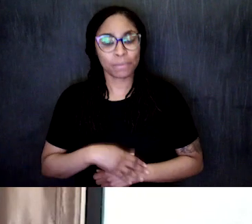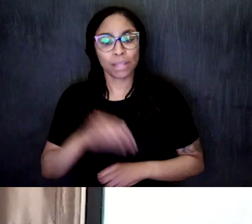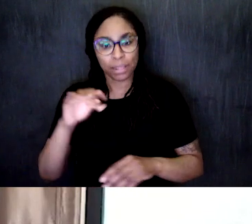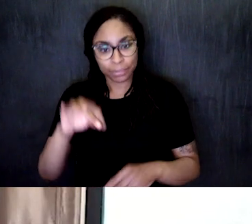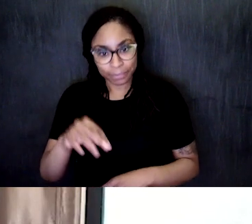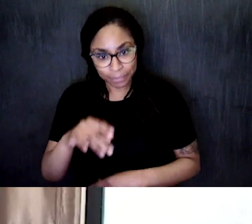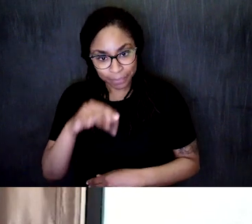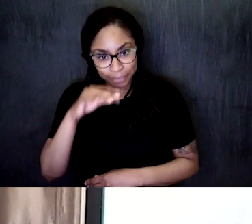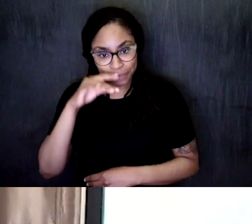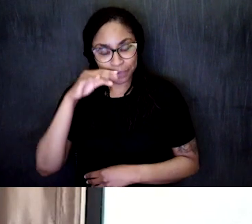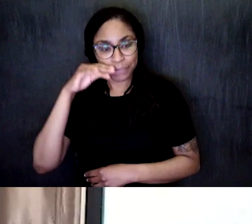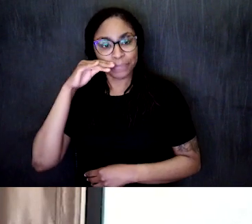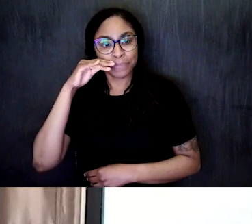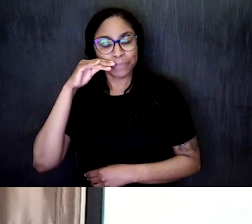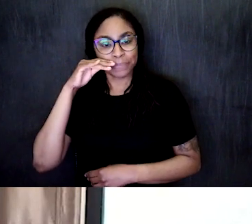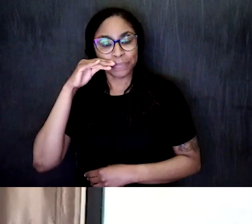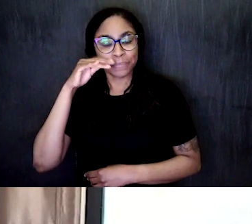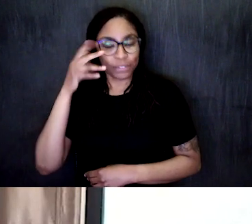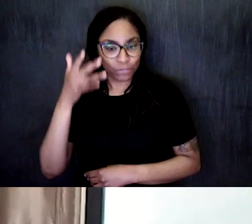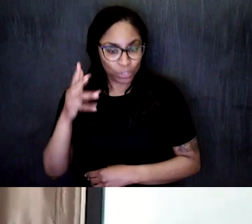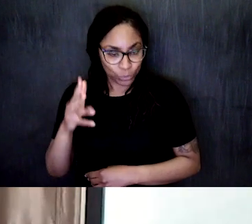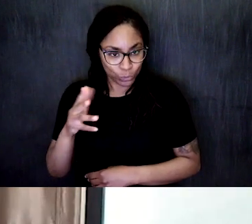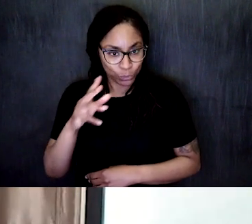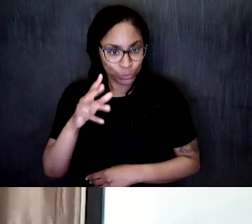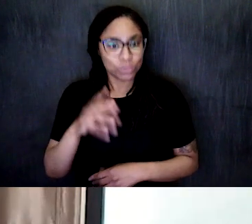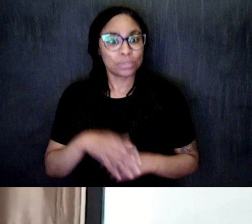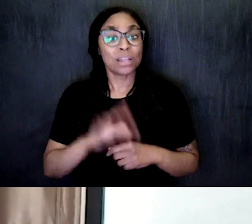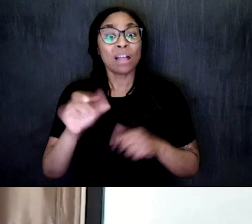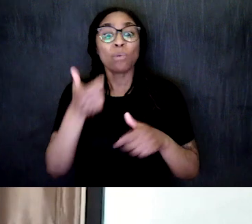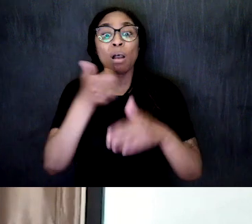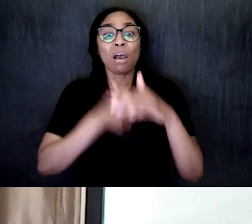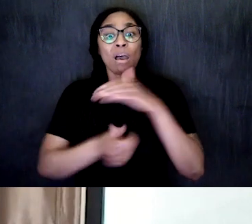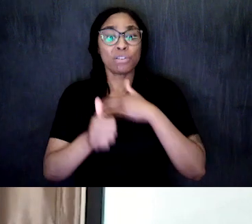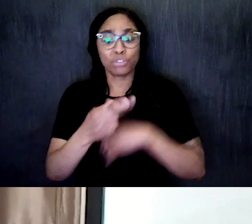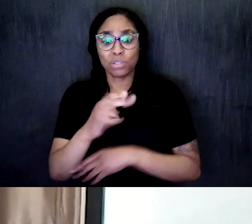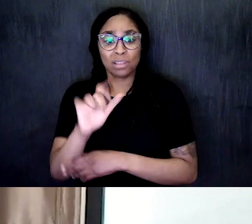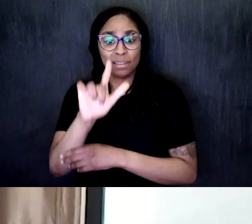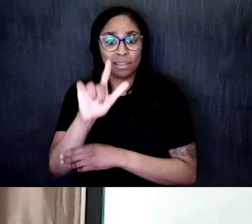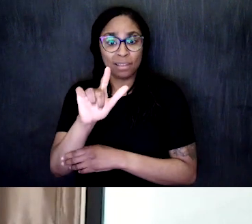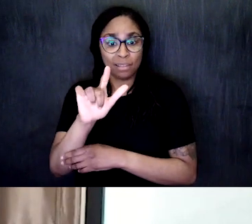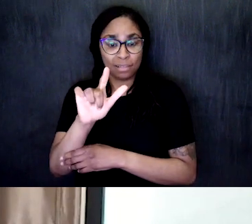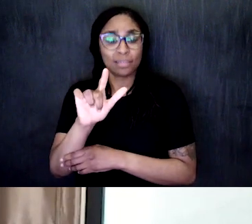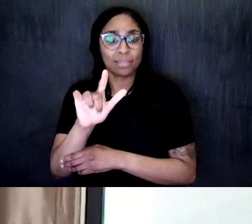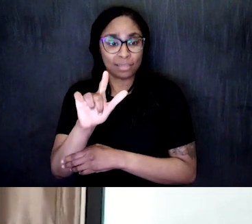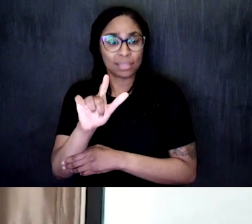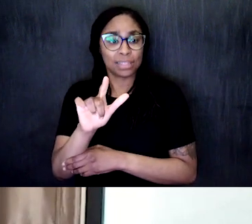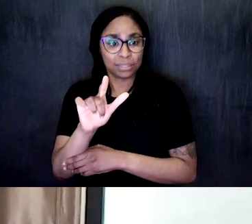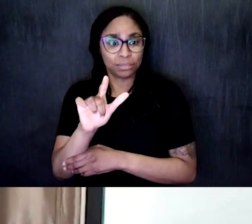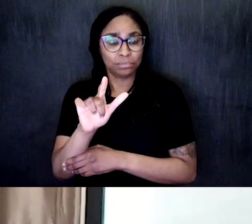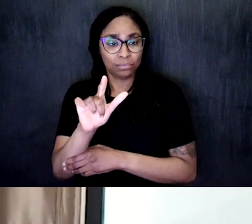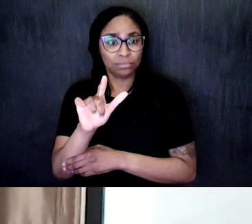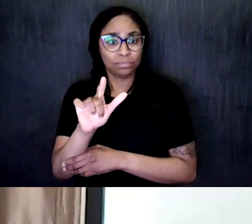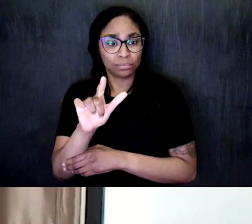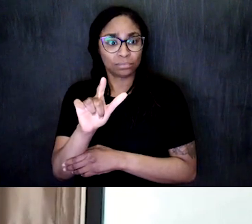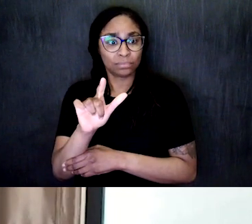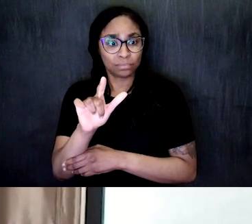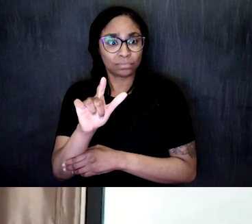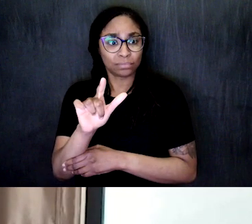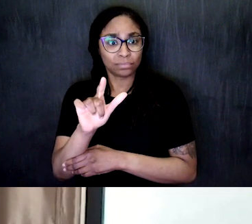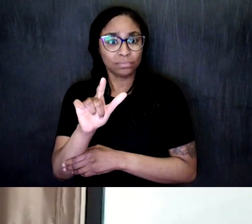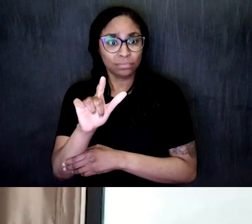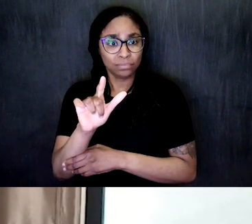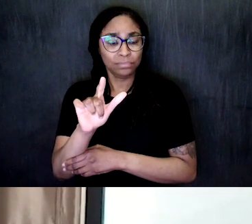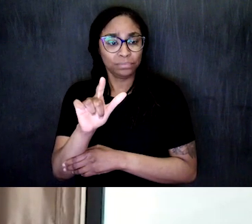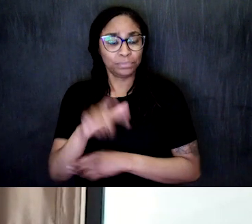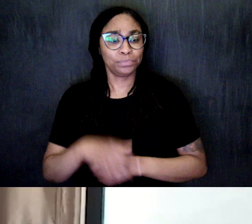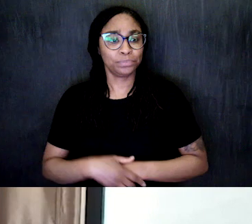Now take a breath in, and we're going to slide that strap down underneath the heel, okay? And then, of course, you'll